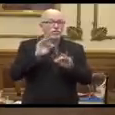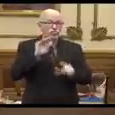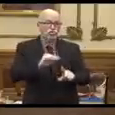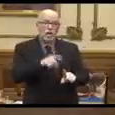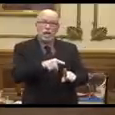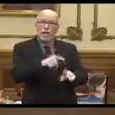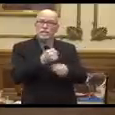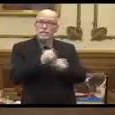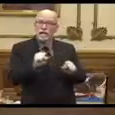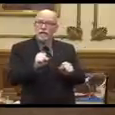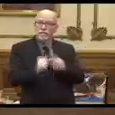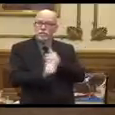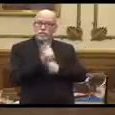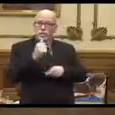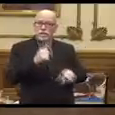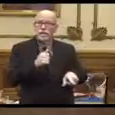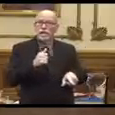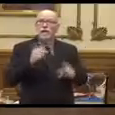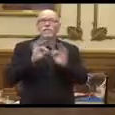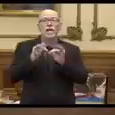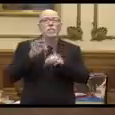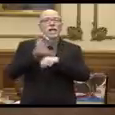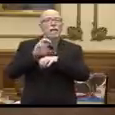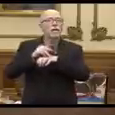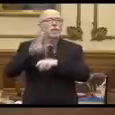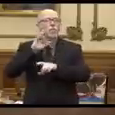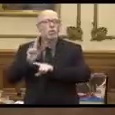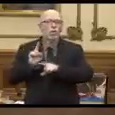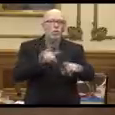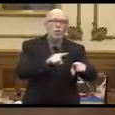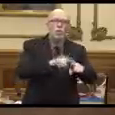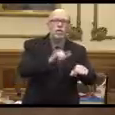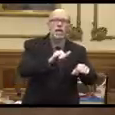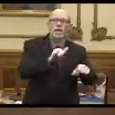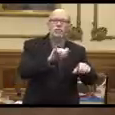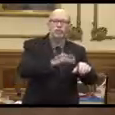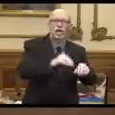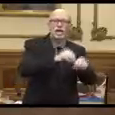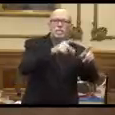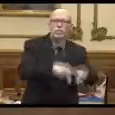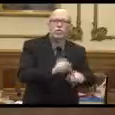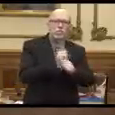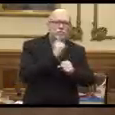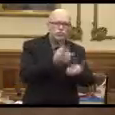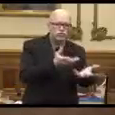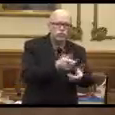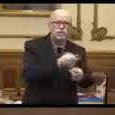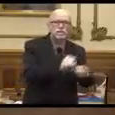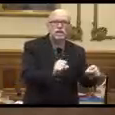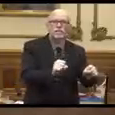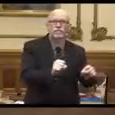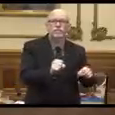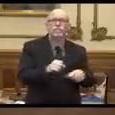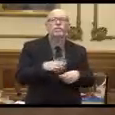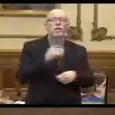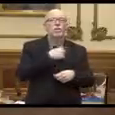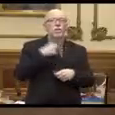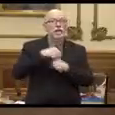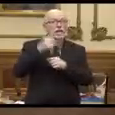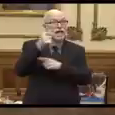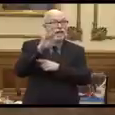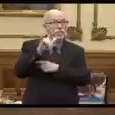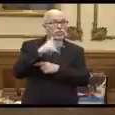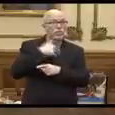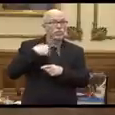is in question, a family case manager visits that child in person to ensure they are safe. In April alone, we investigated more